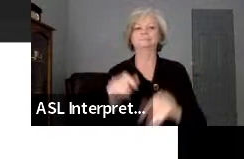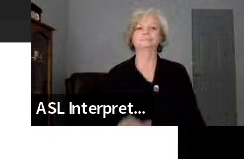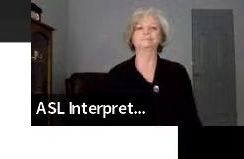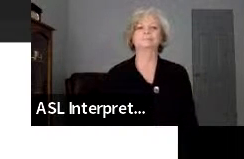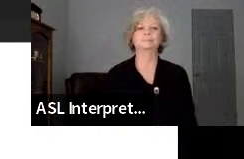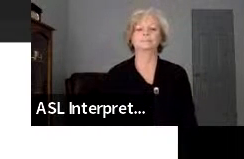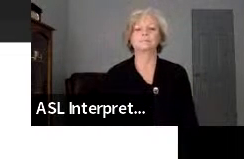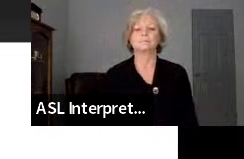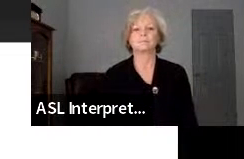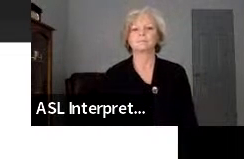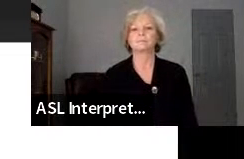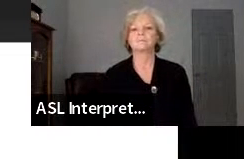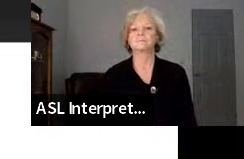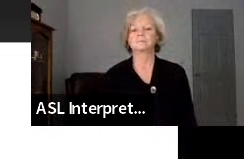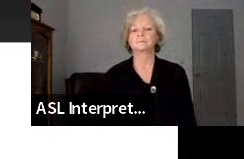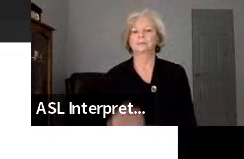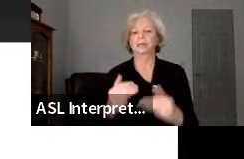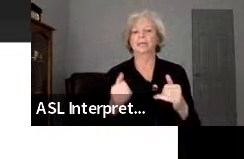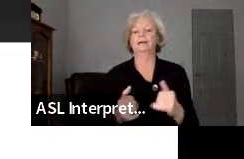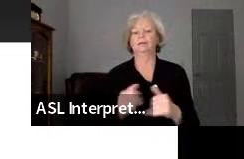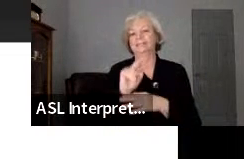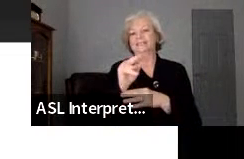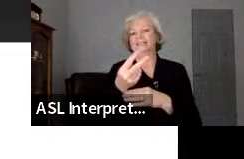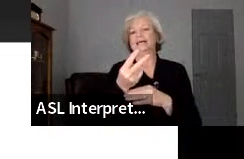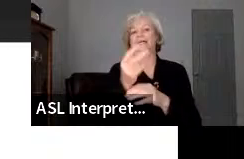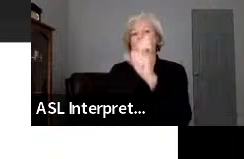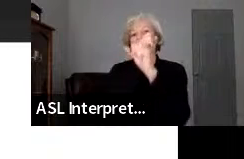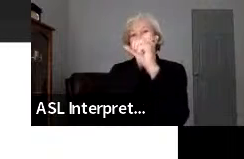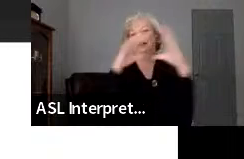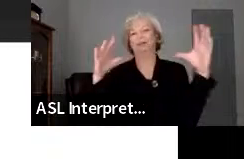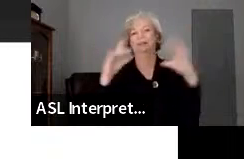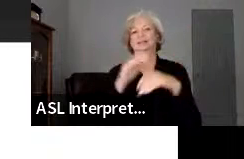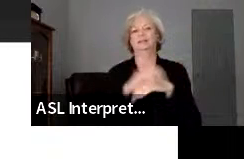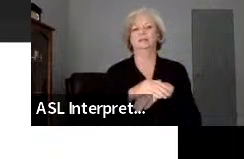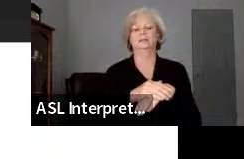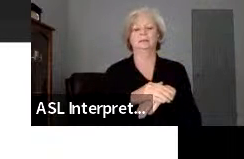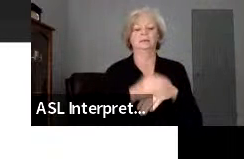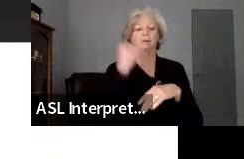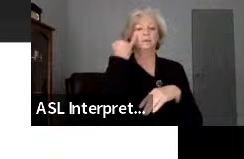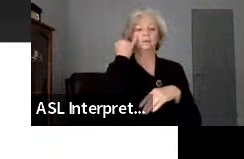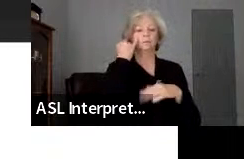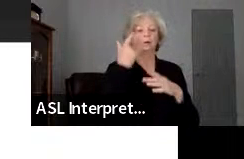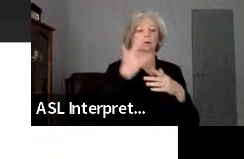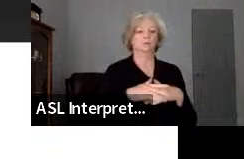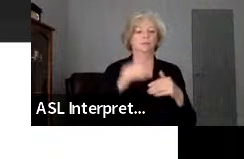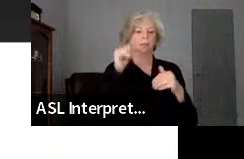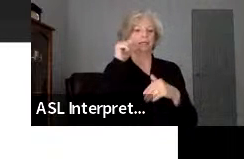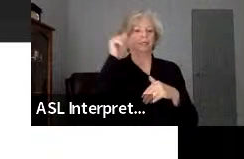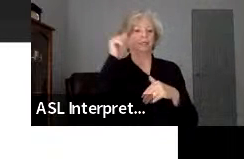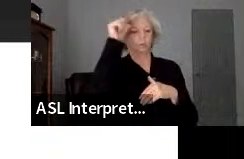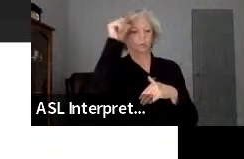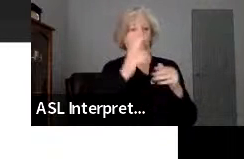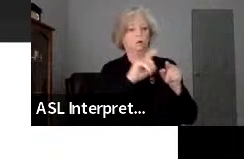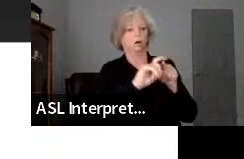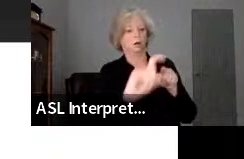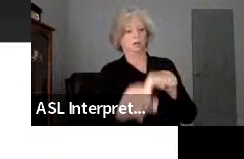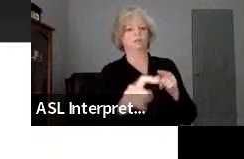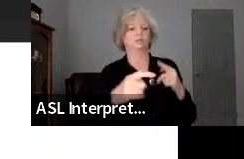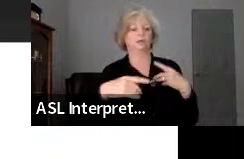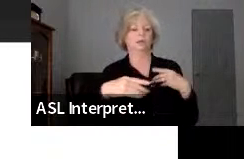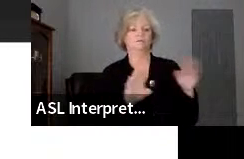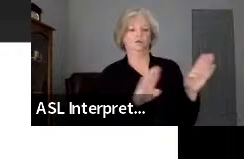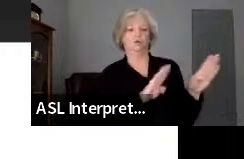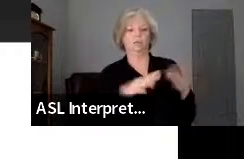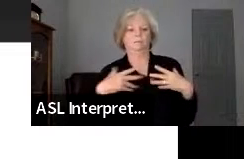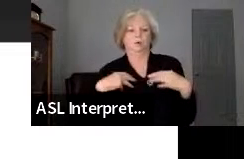And then here's the second scenario. So 911 is called for an adult experiencing a behavioral health crisis. There doesn't seem to be